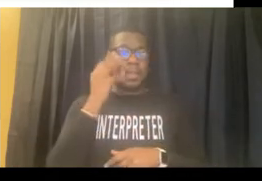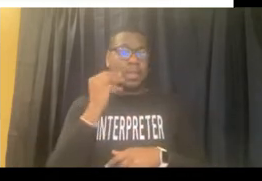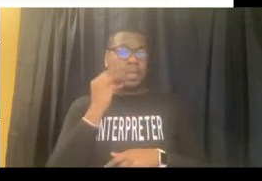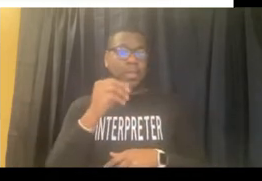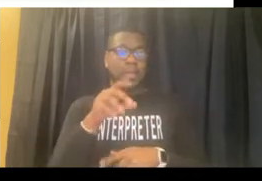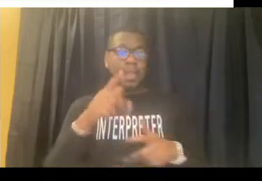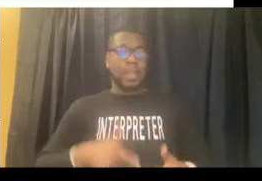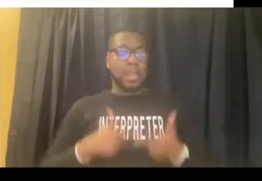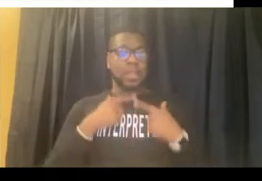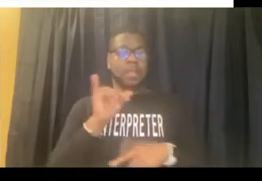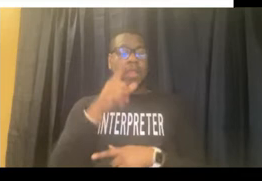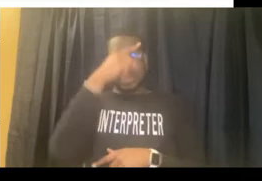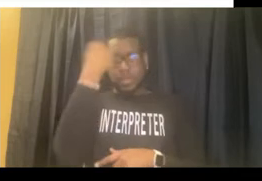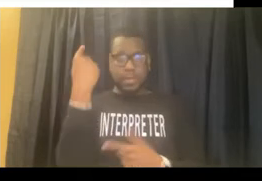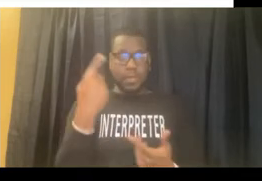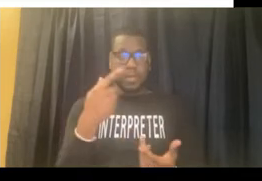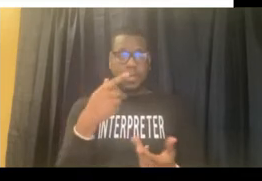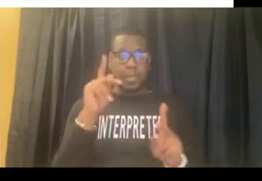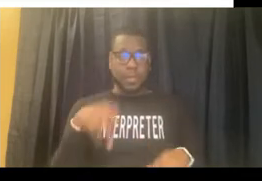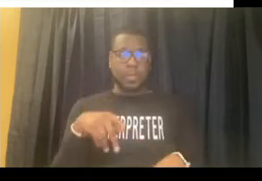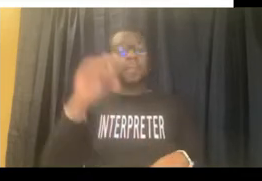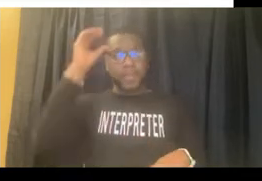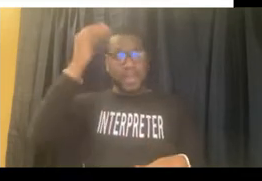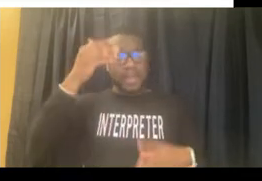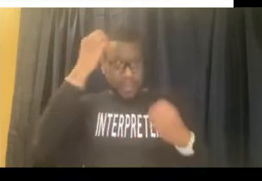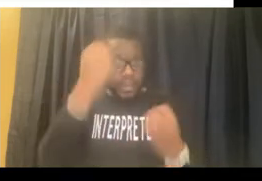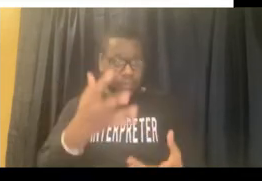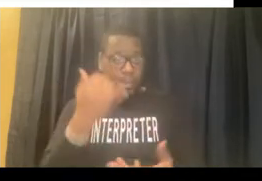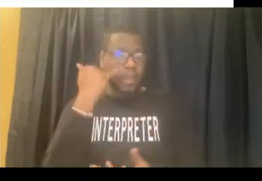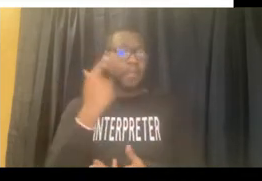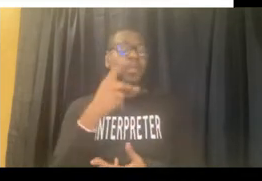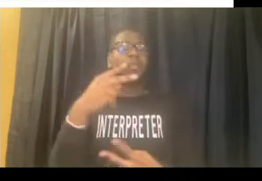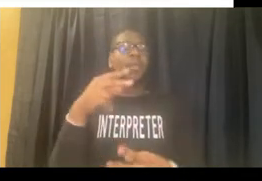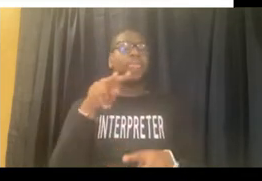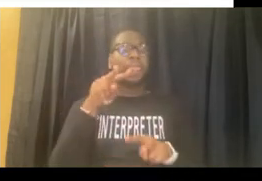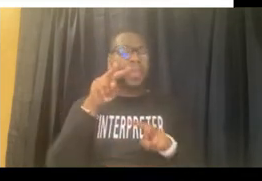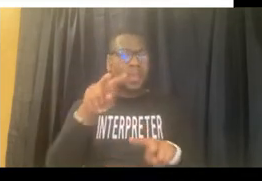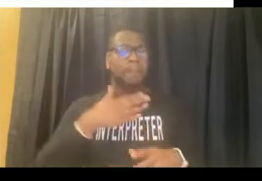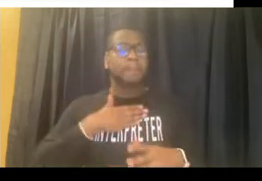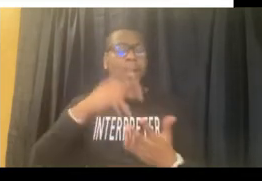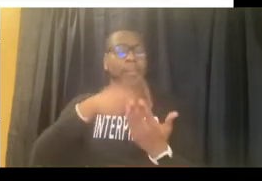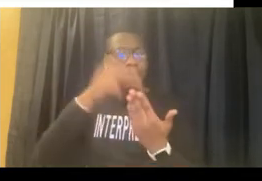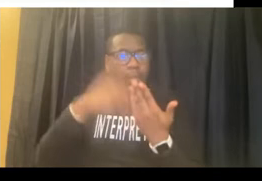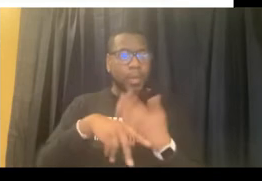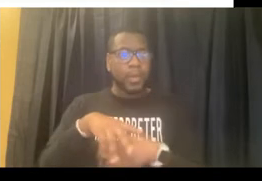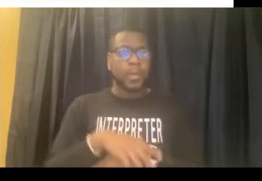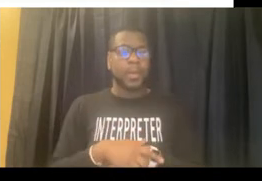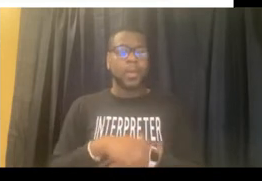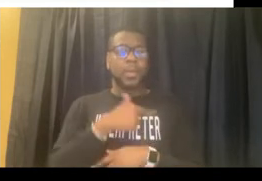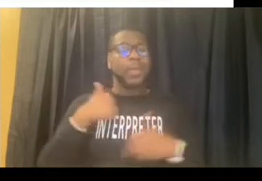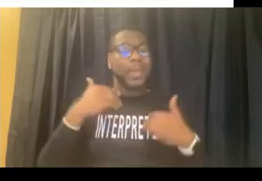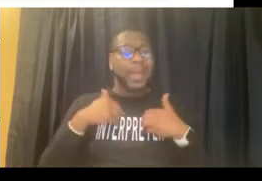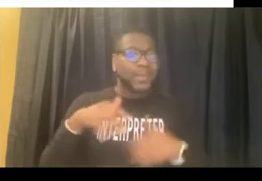context, when we look at our program, within YAMT, we have about 100